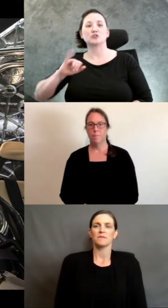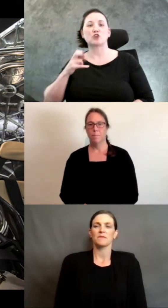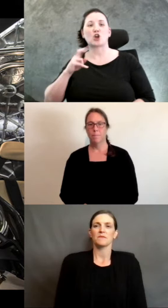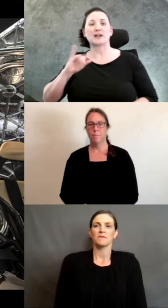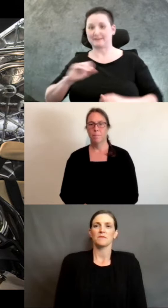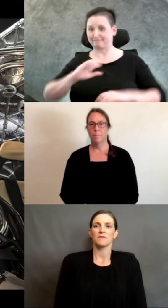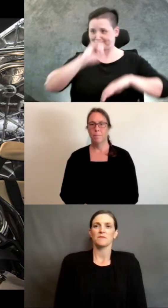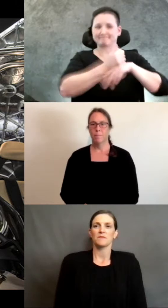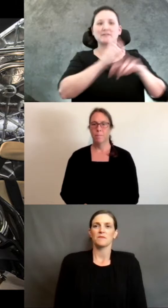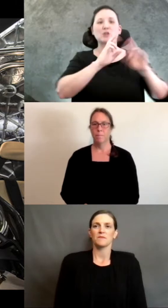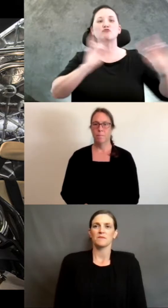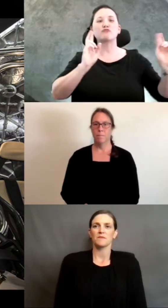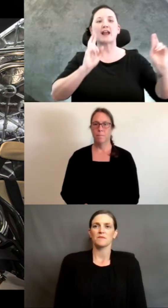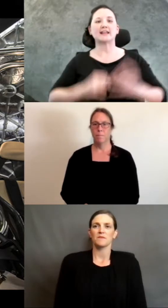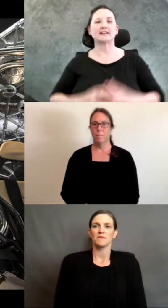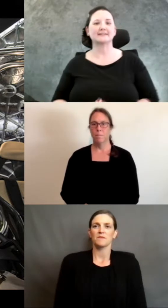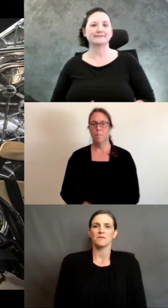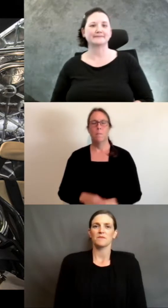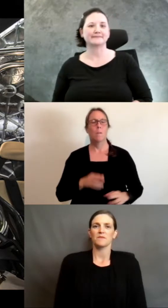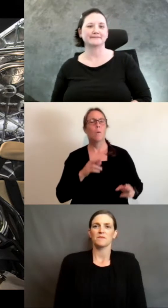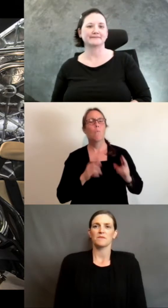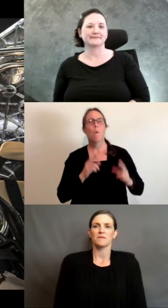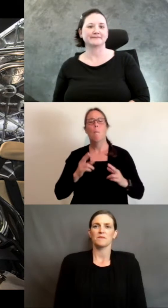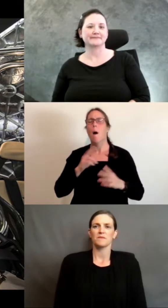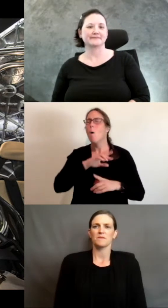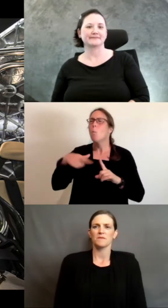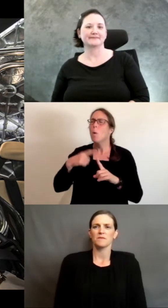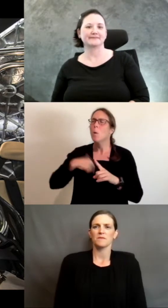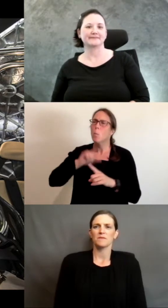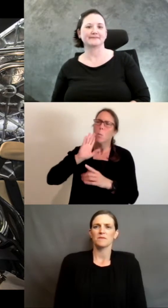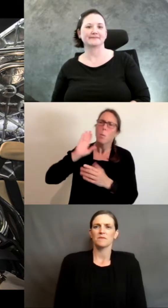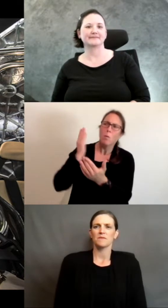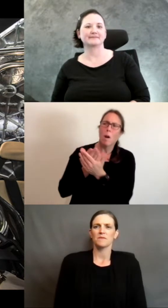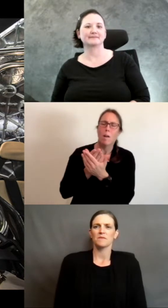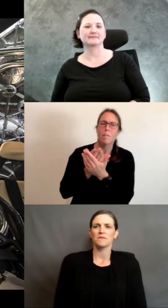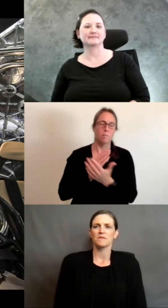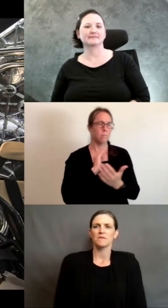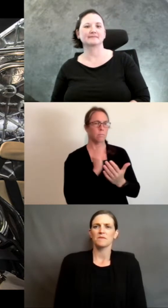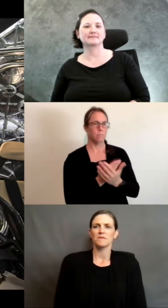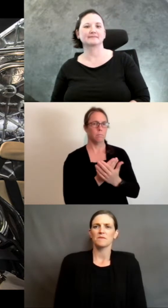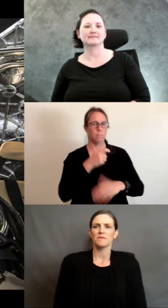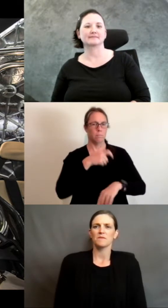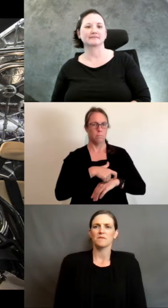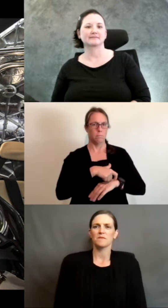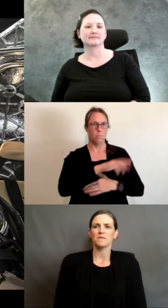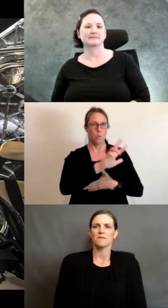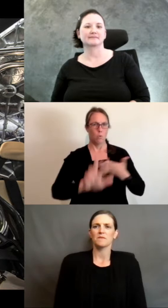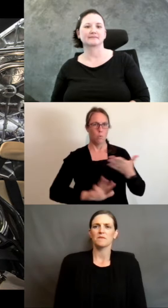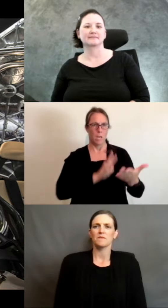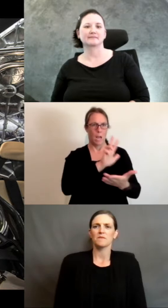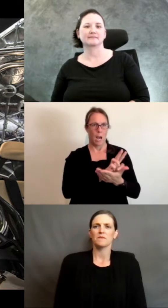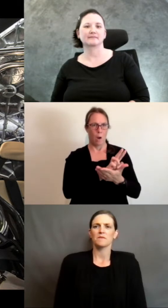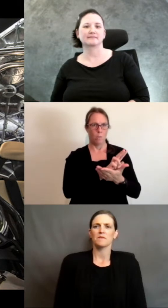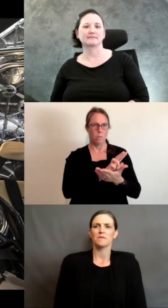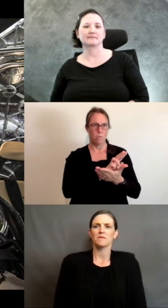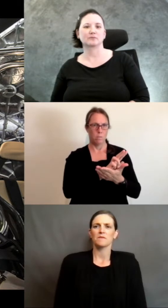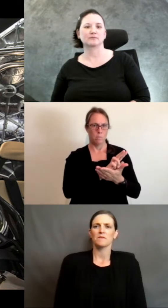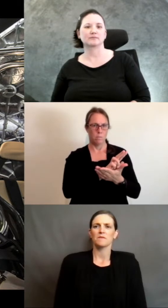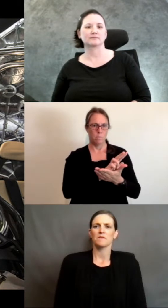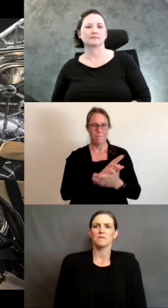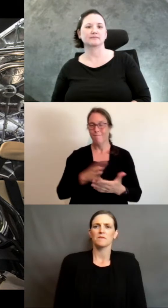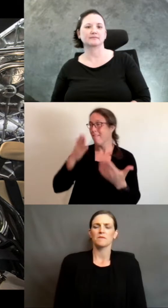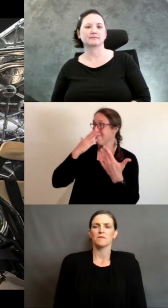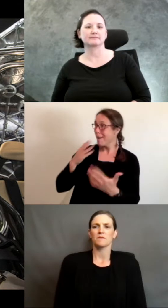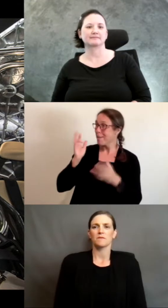the estimated arrival time at the planet? Arrival time, 3 hours, Captain. Thank you,